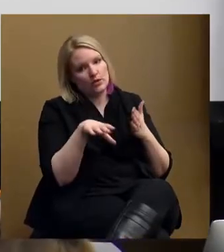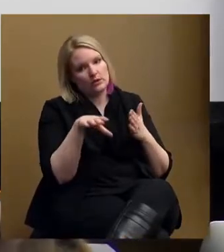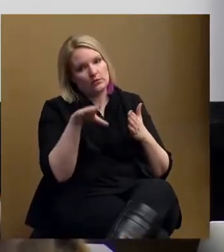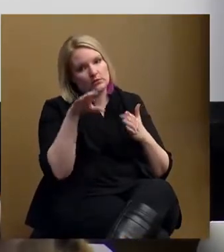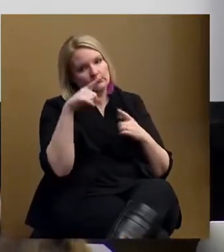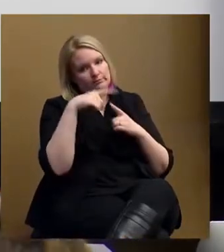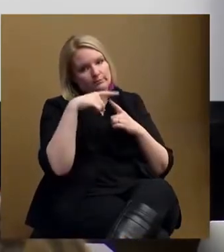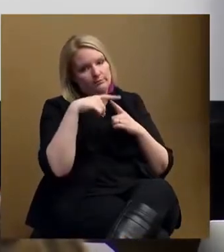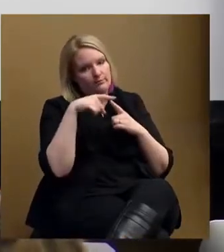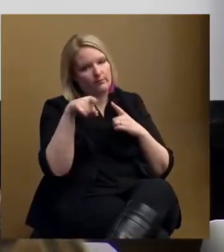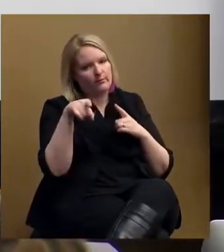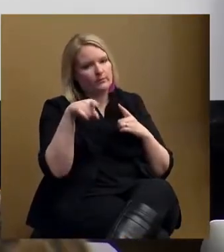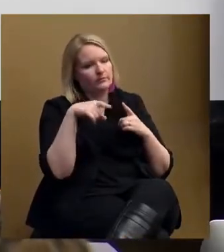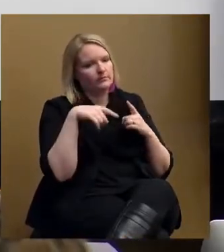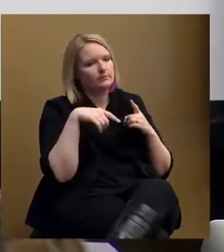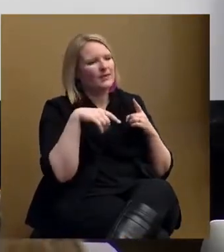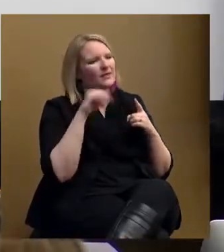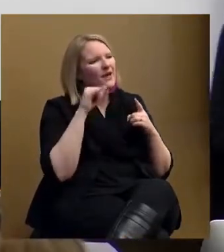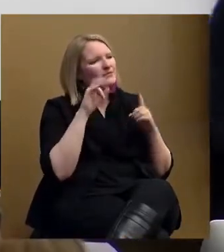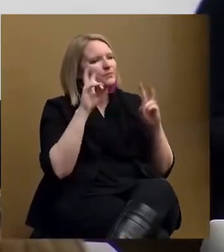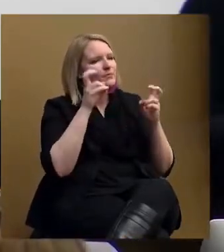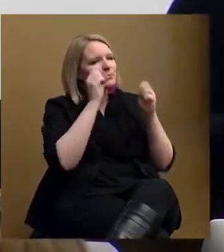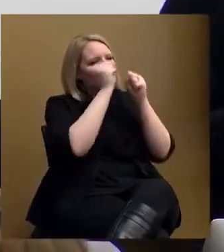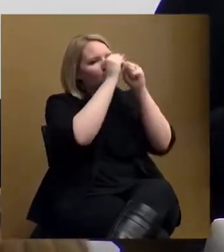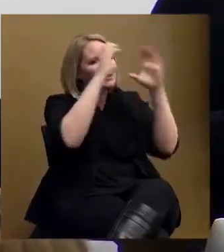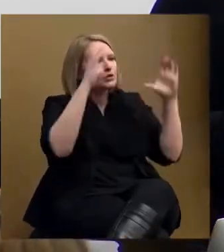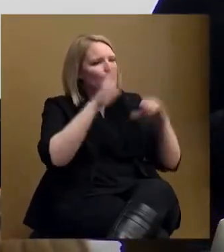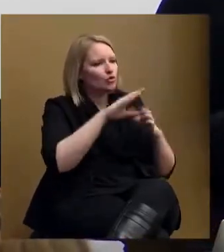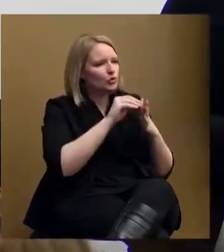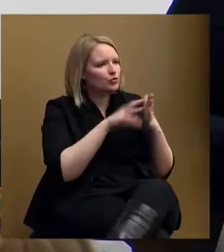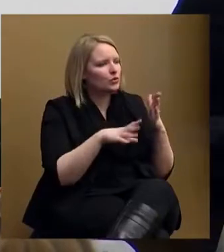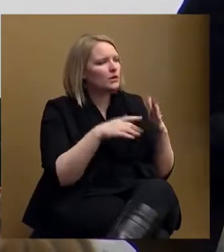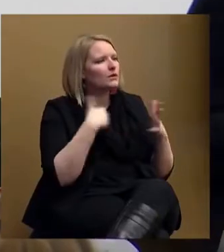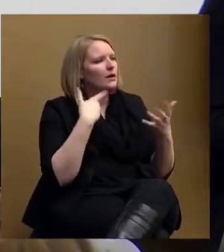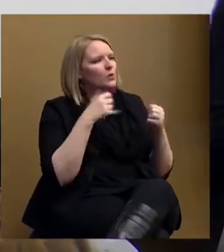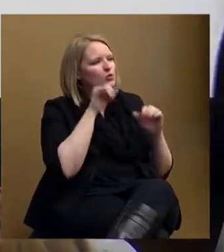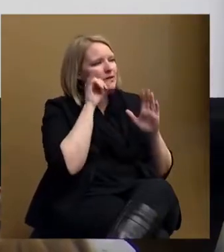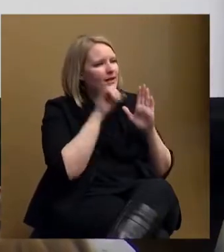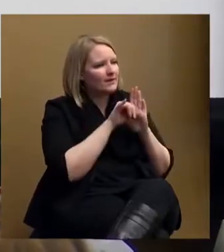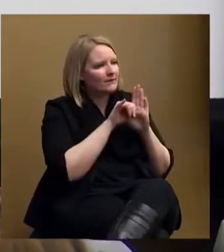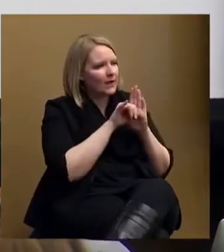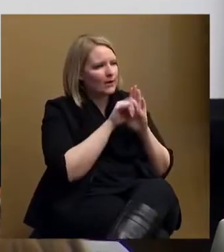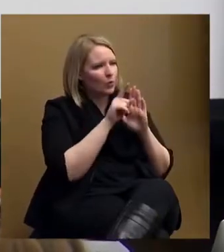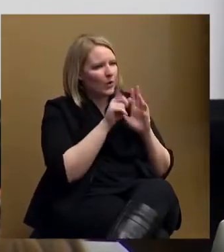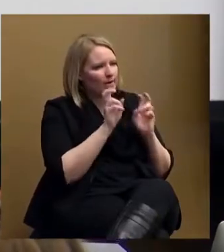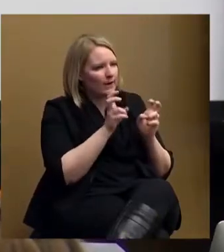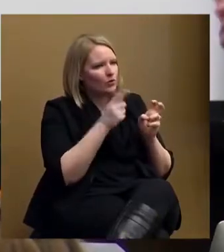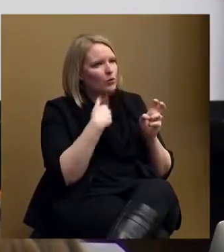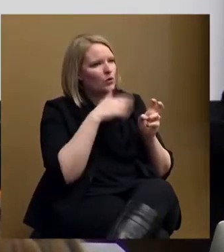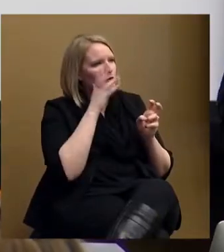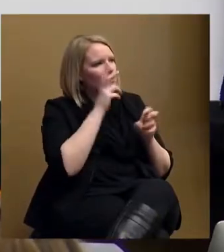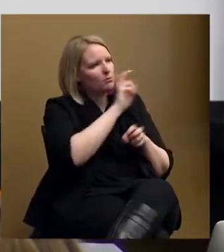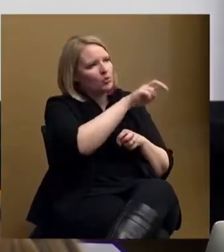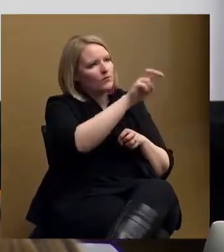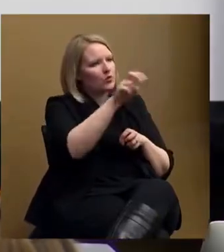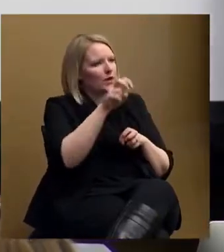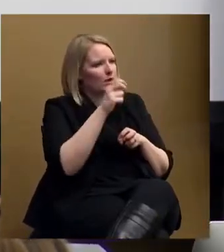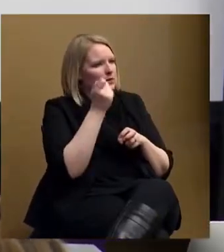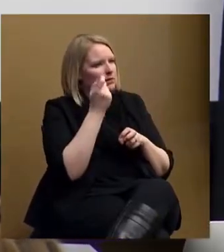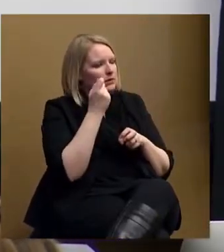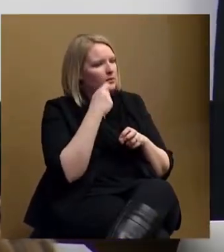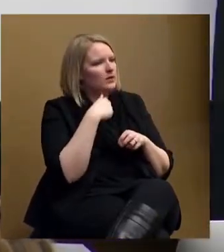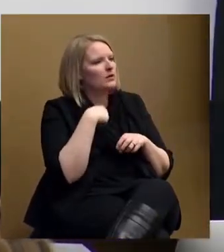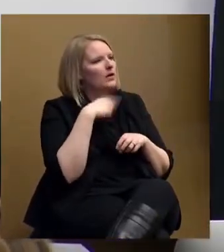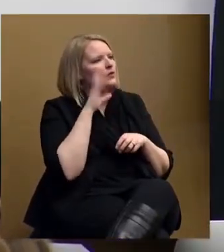actual picture, but it is a picture. I want you to identify that area, and we're going to kind of move around the room a little bit.